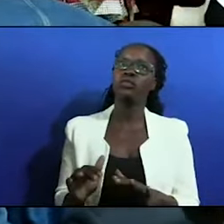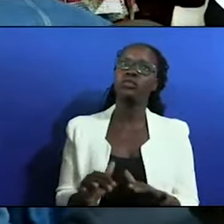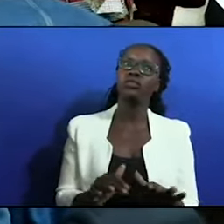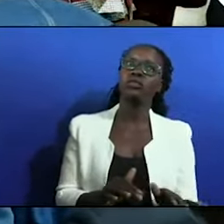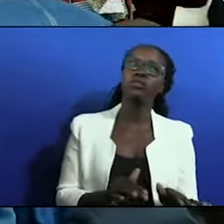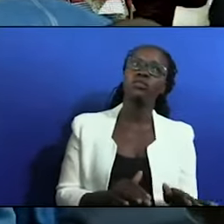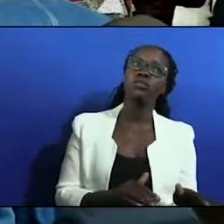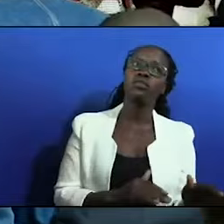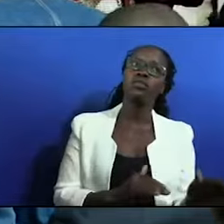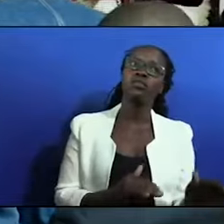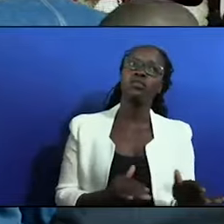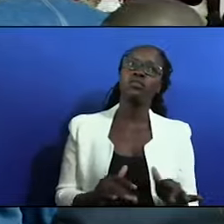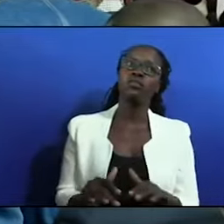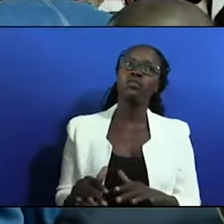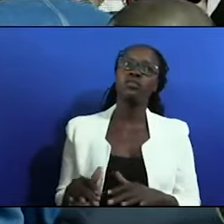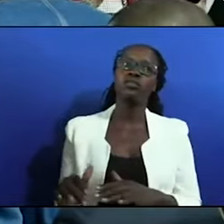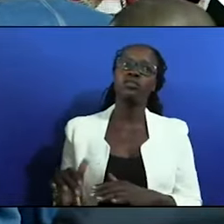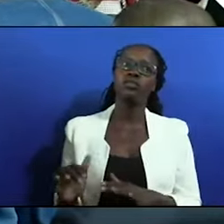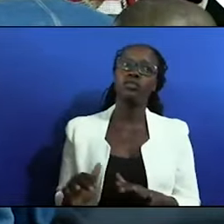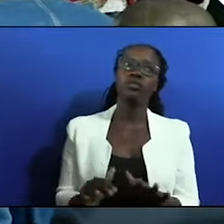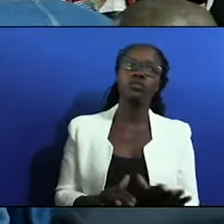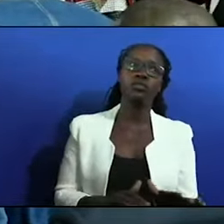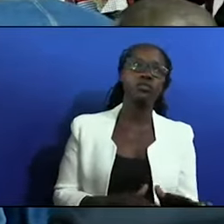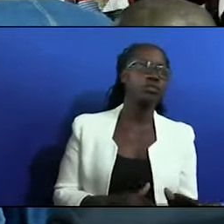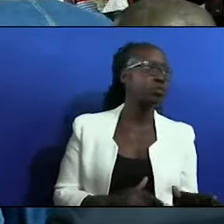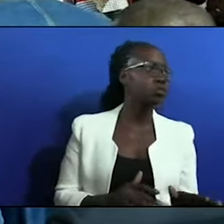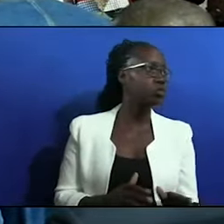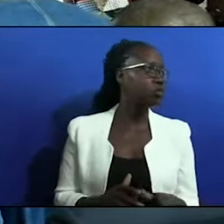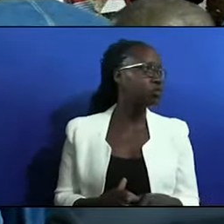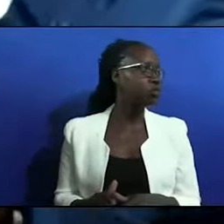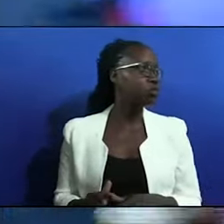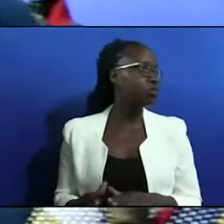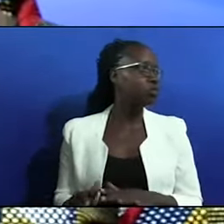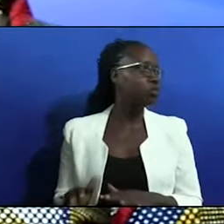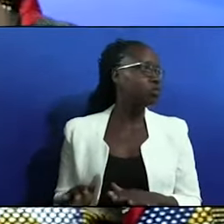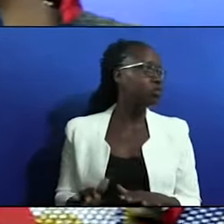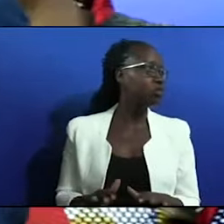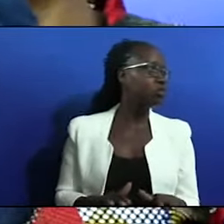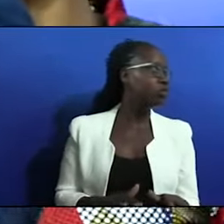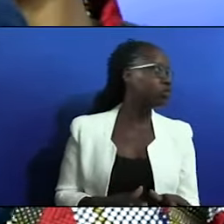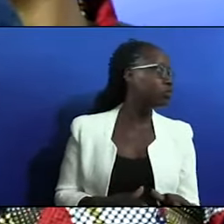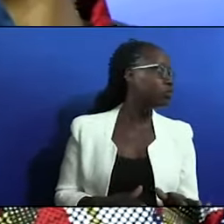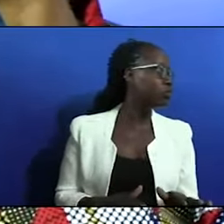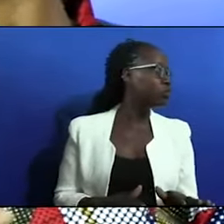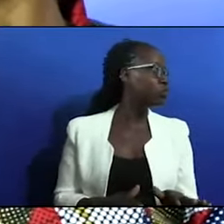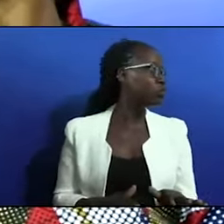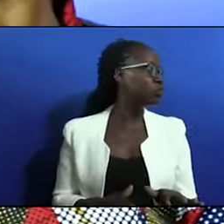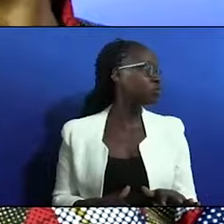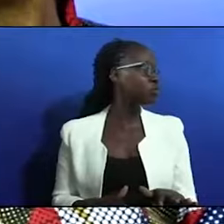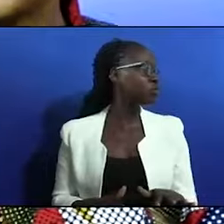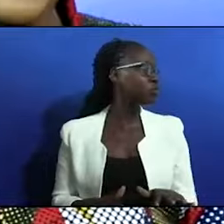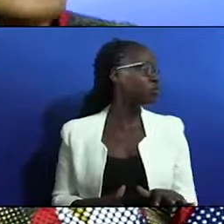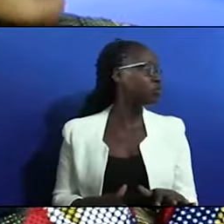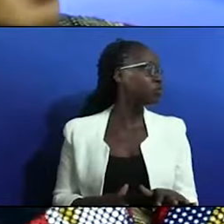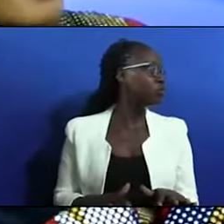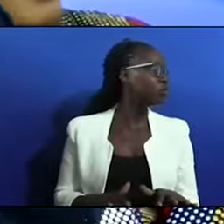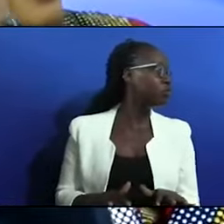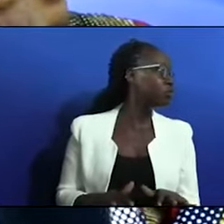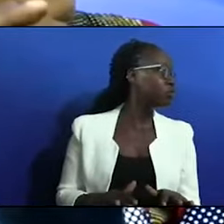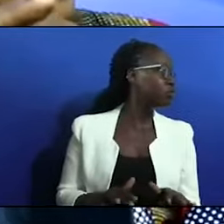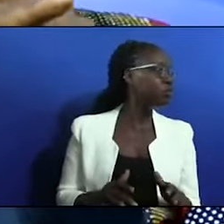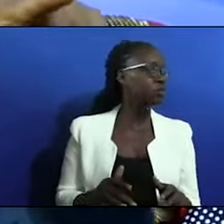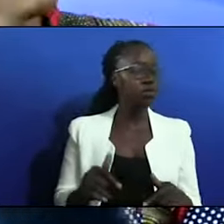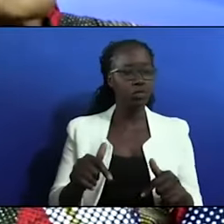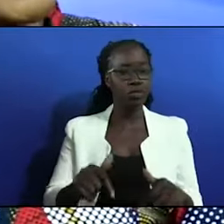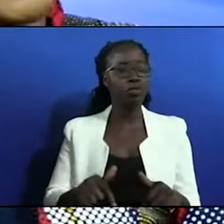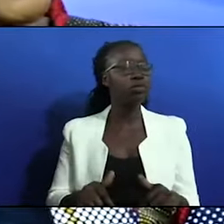is holding this service this long. It may be you. Don't imagine it is somebody else. Don't wait